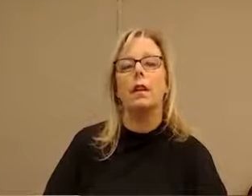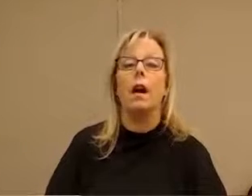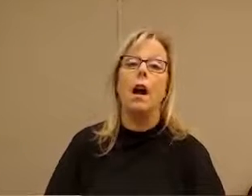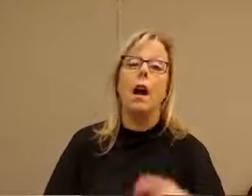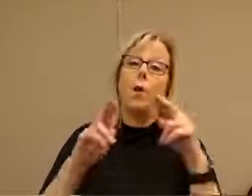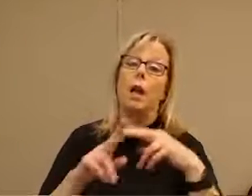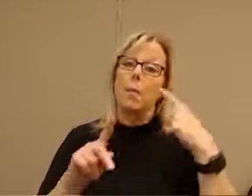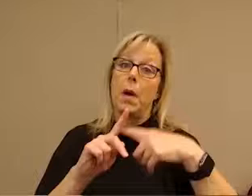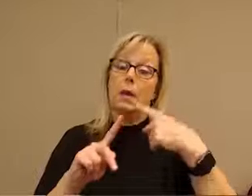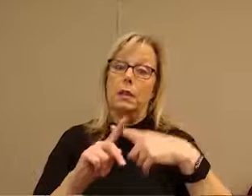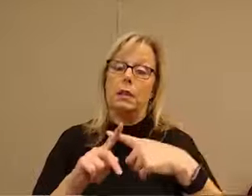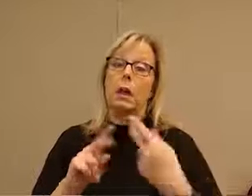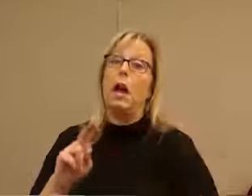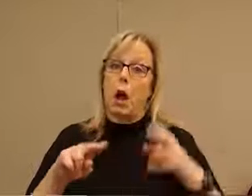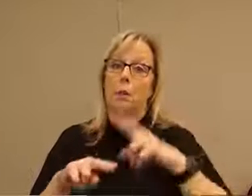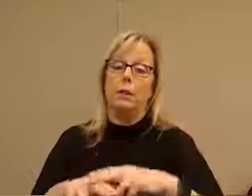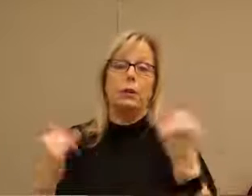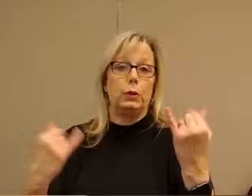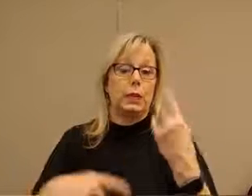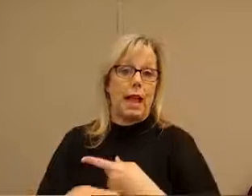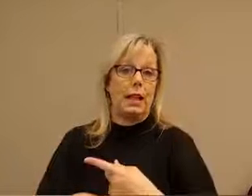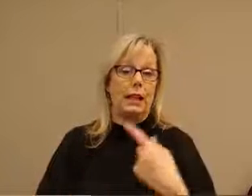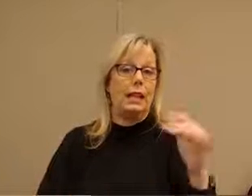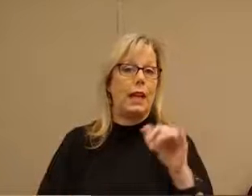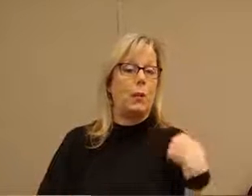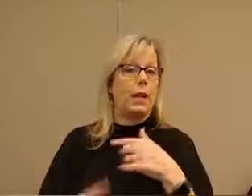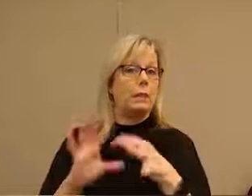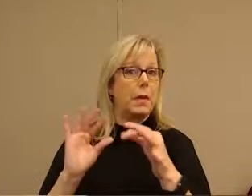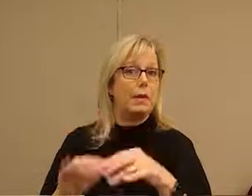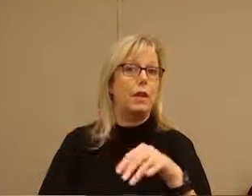Regional positivity is up today, as we said, to